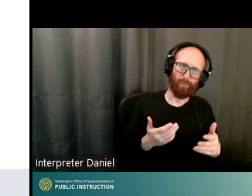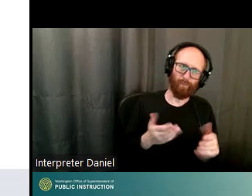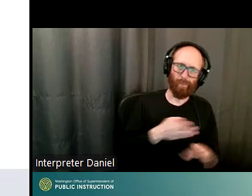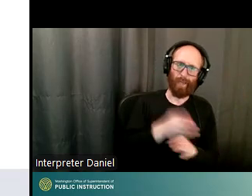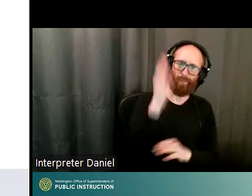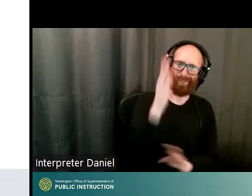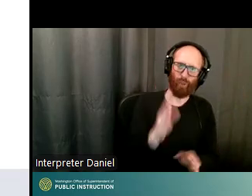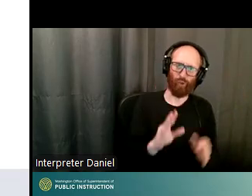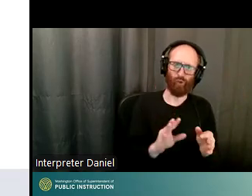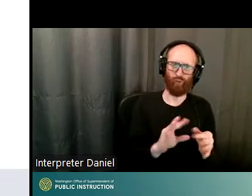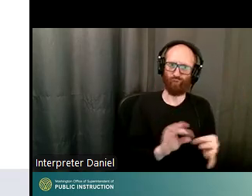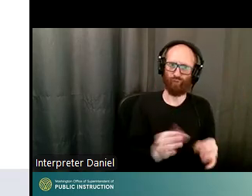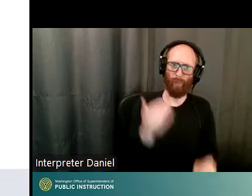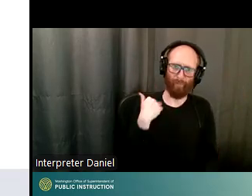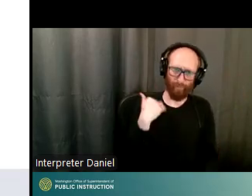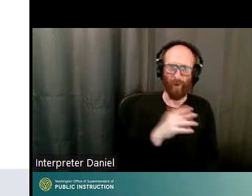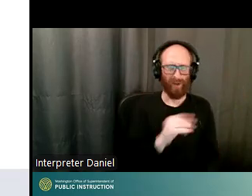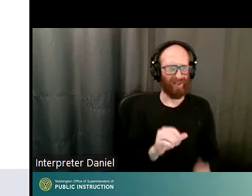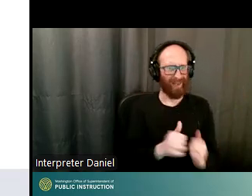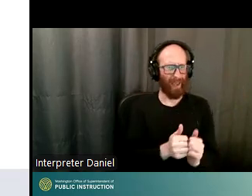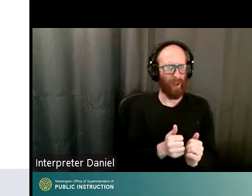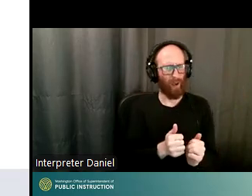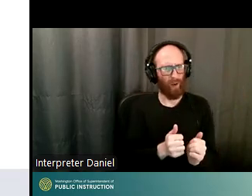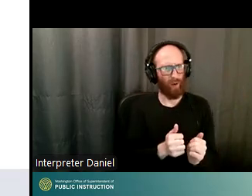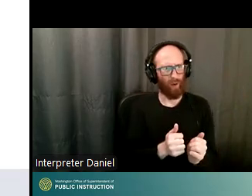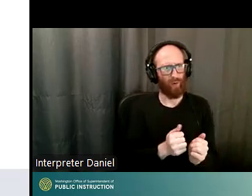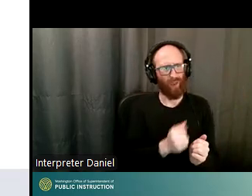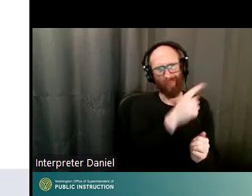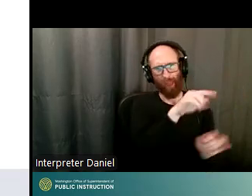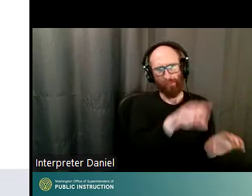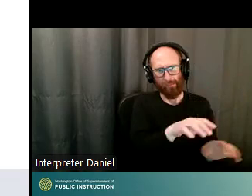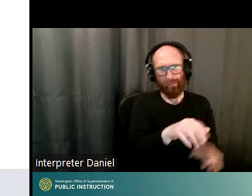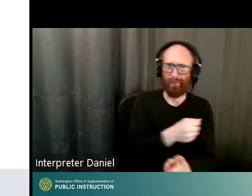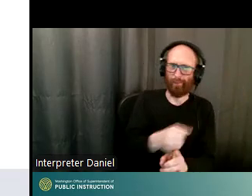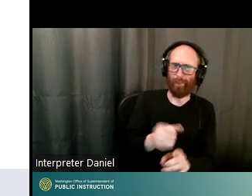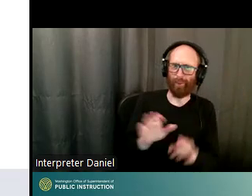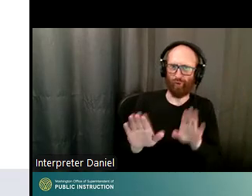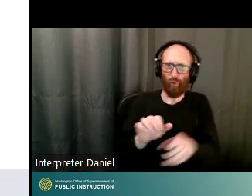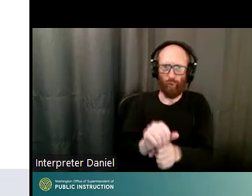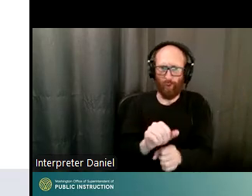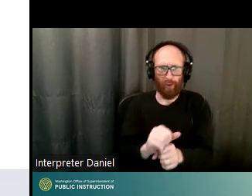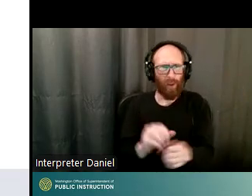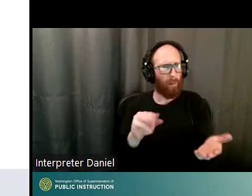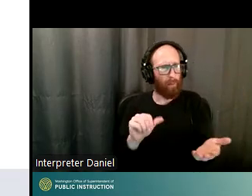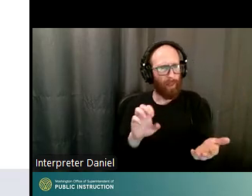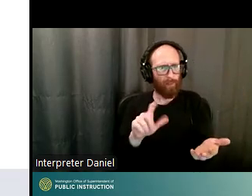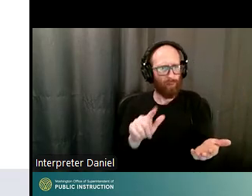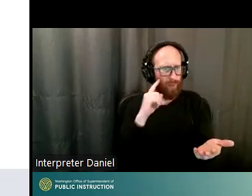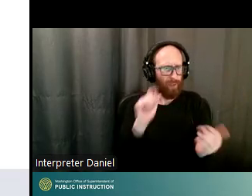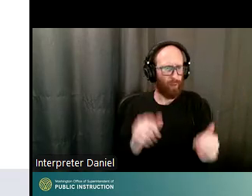has impacted the work that you do in your school. Mabel, do you think you can take it away with that